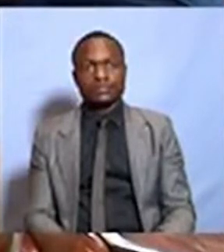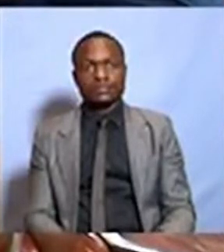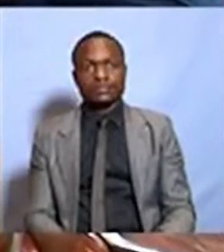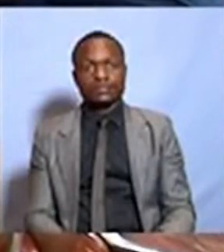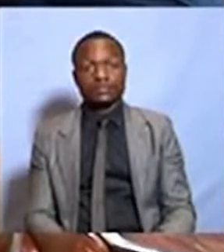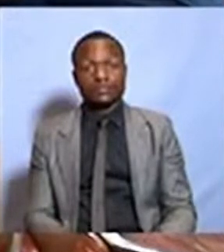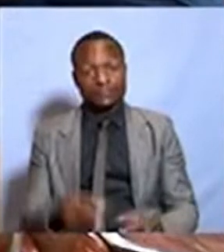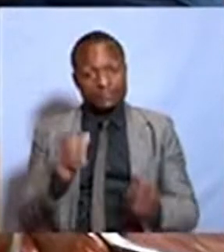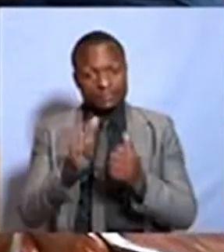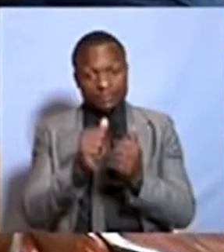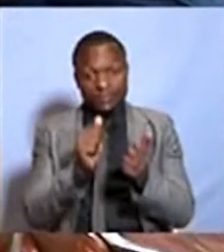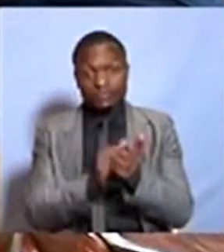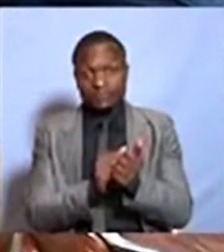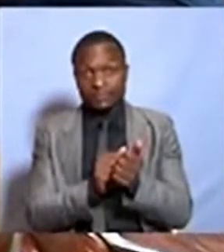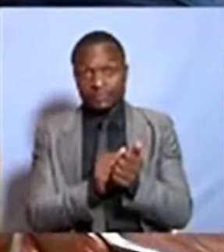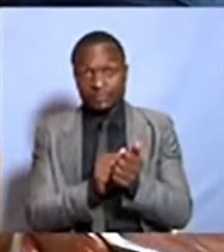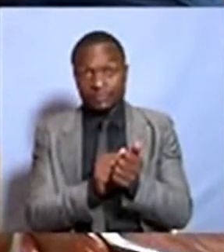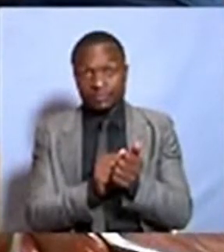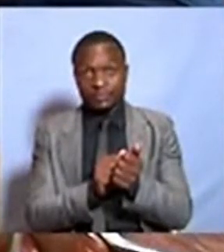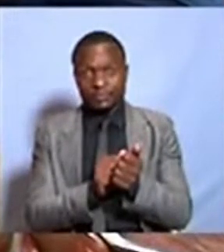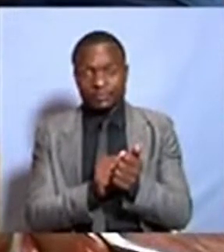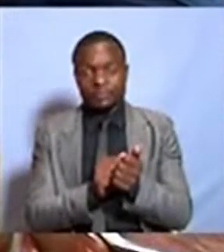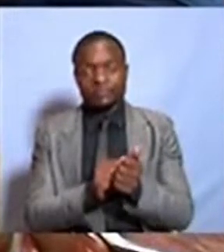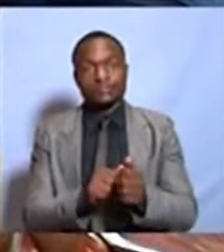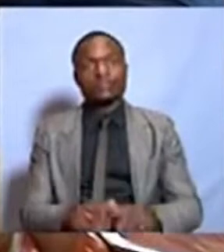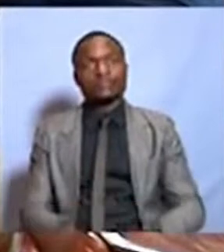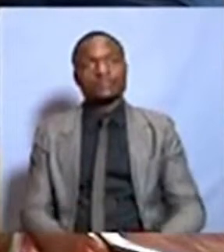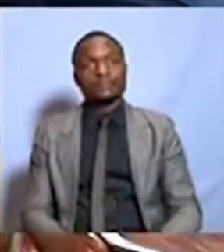In terms of coverage,